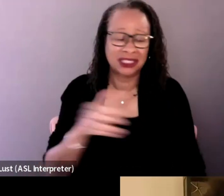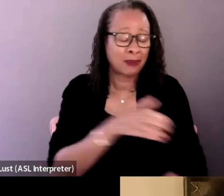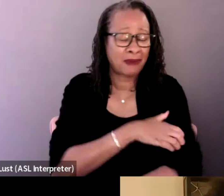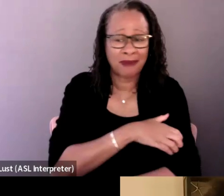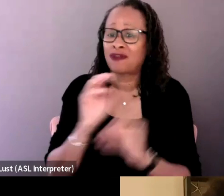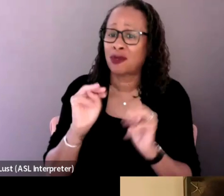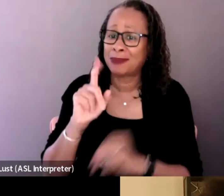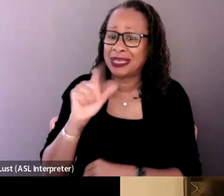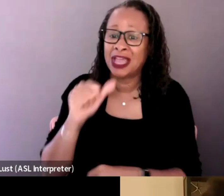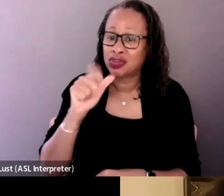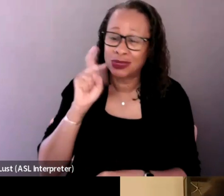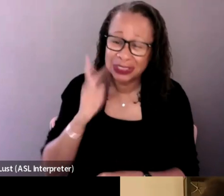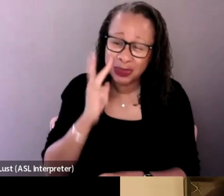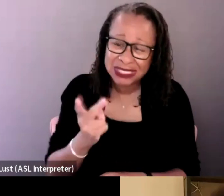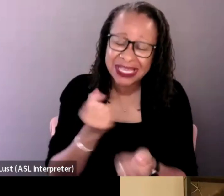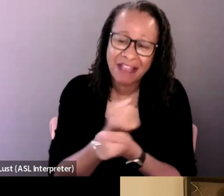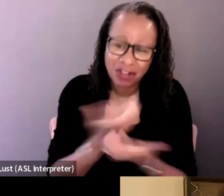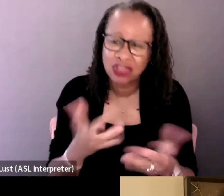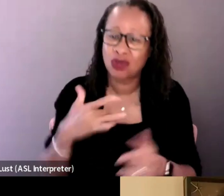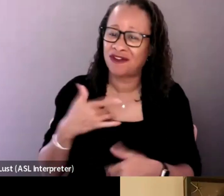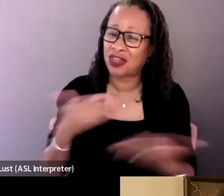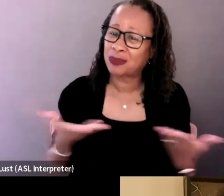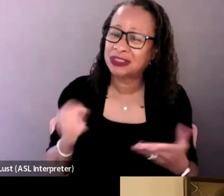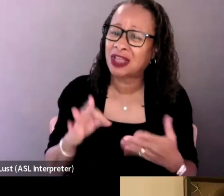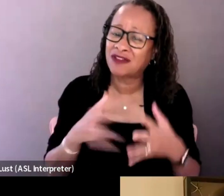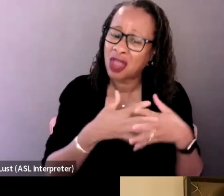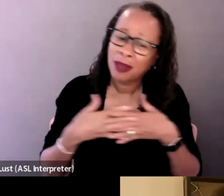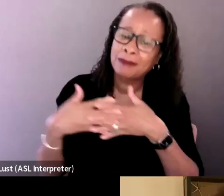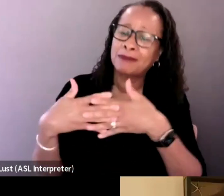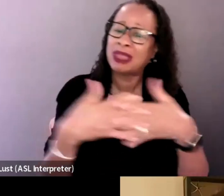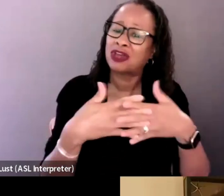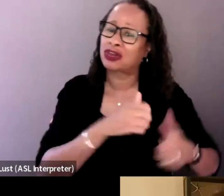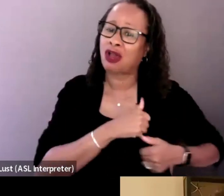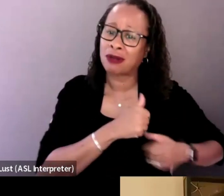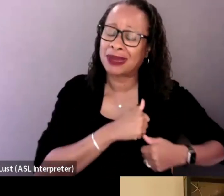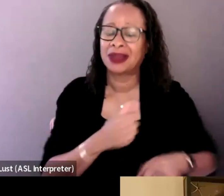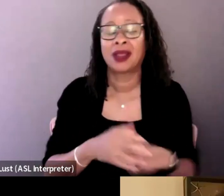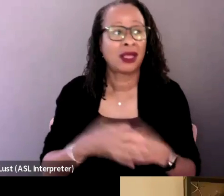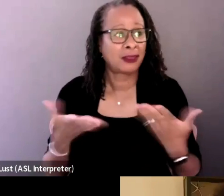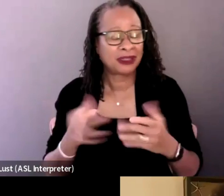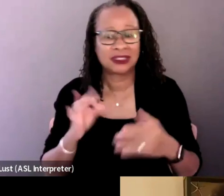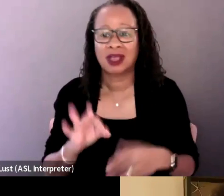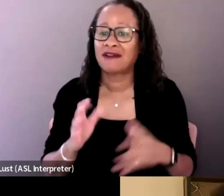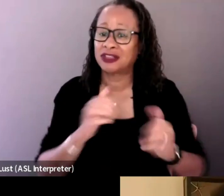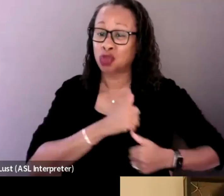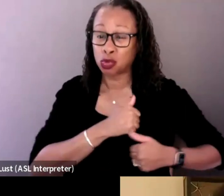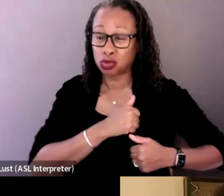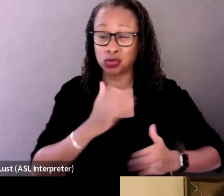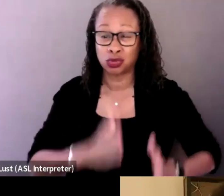see everything, but you could feel its presence. You could feel the presence of the American army and the presence of the soldiers